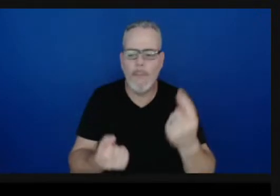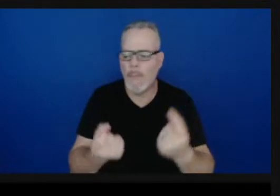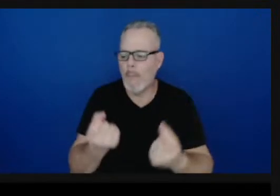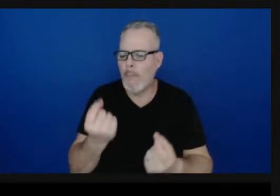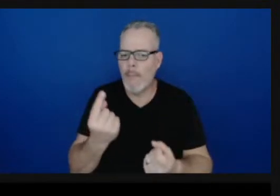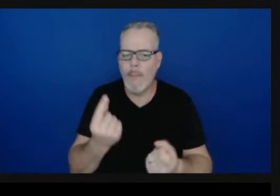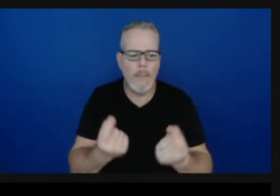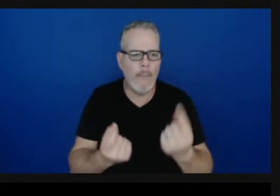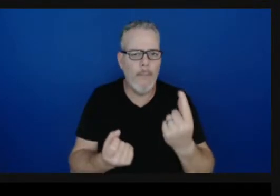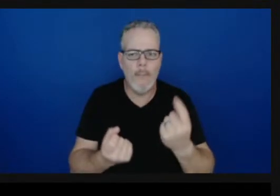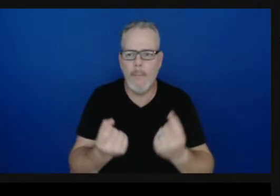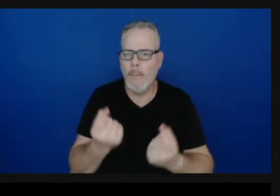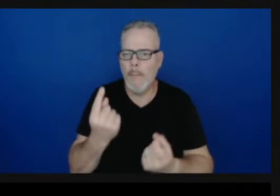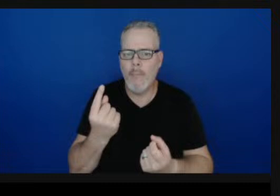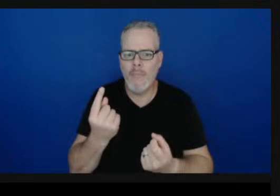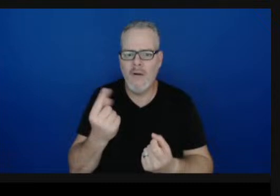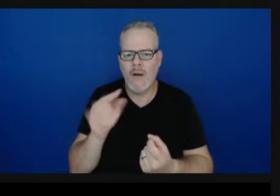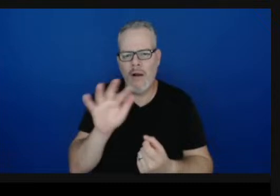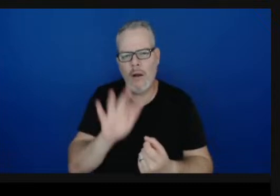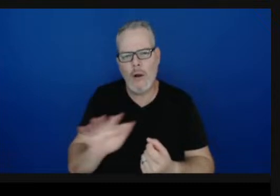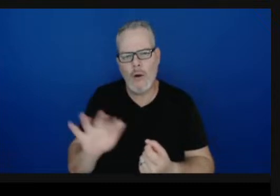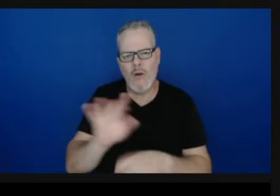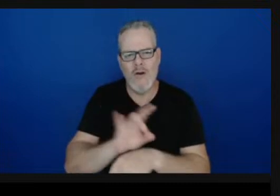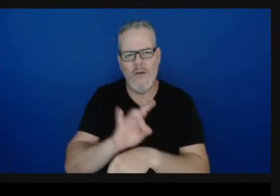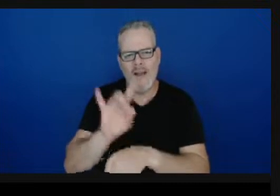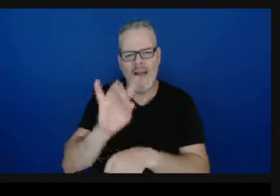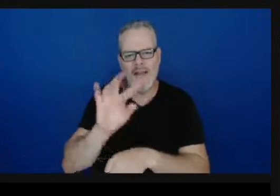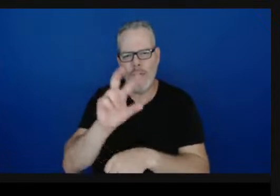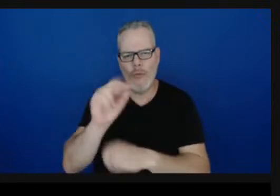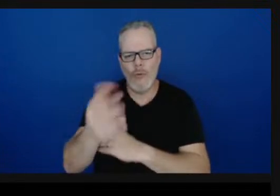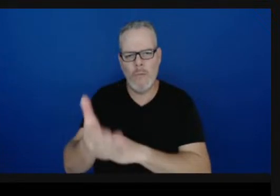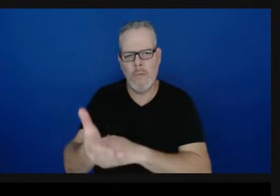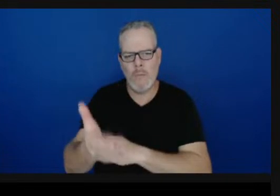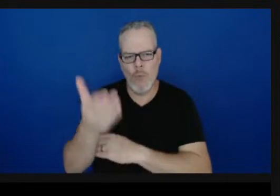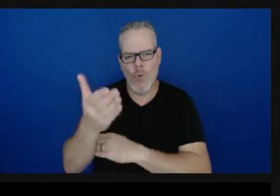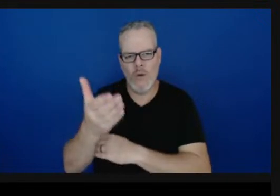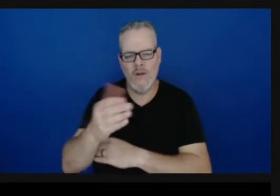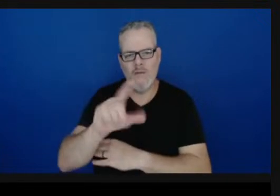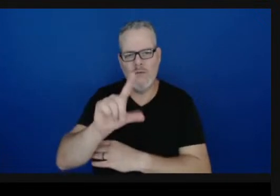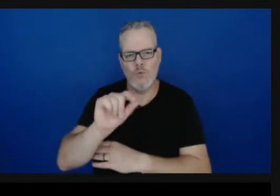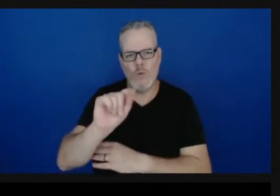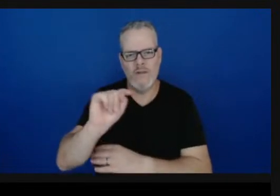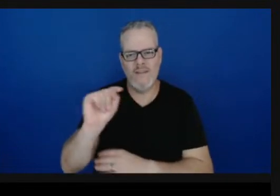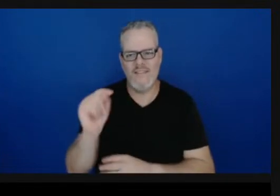wall around 8:30 a.m. on the 20th there.